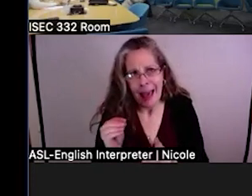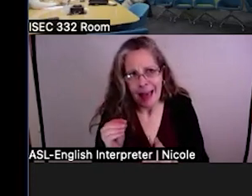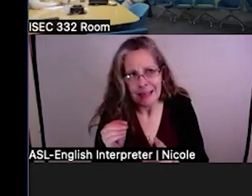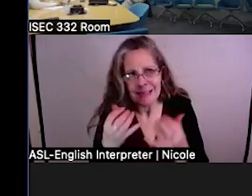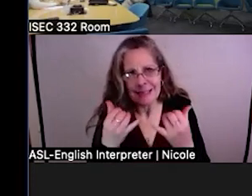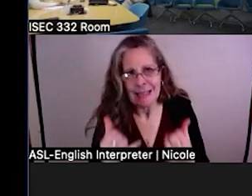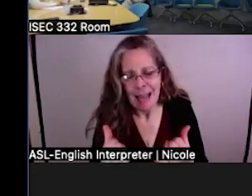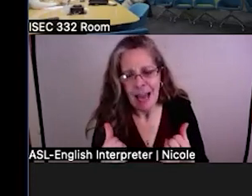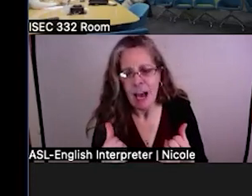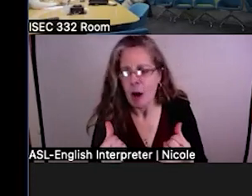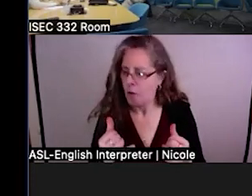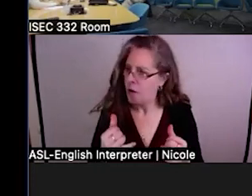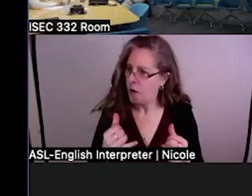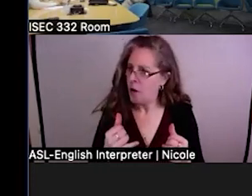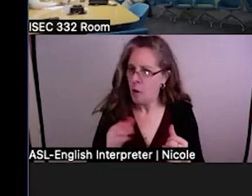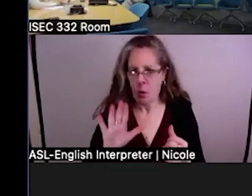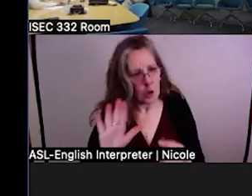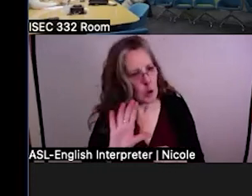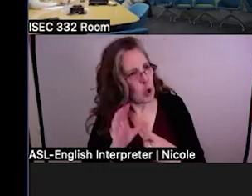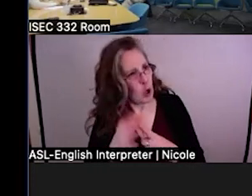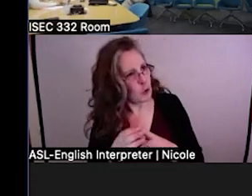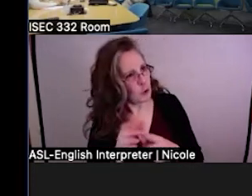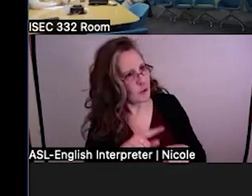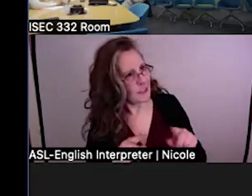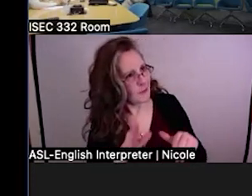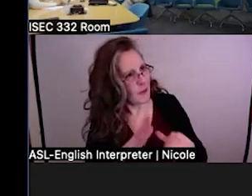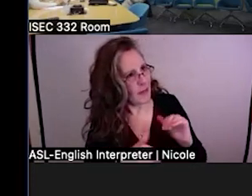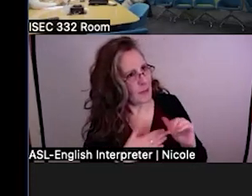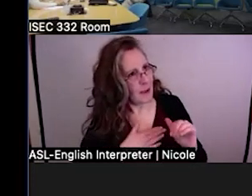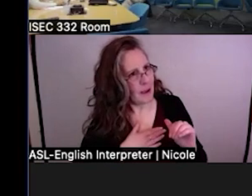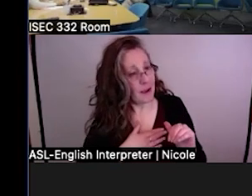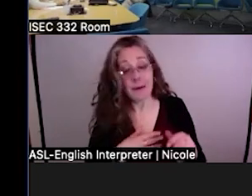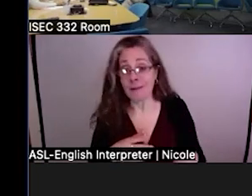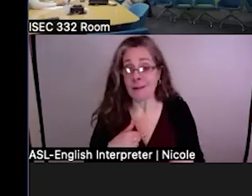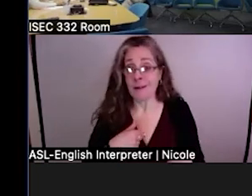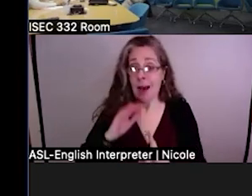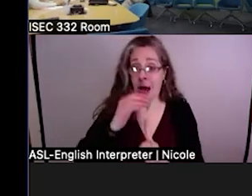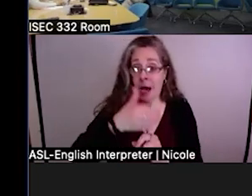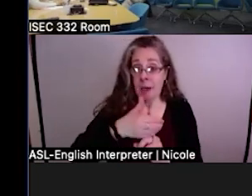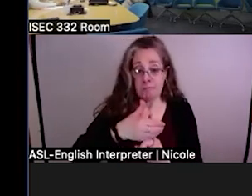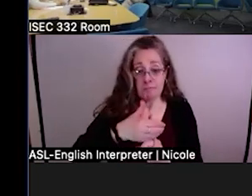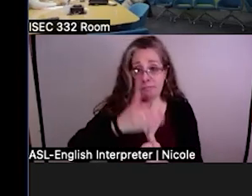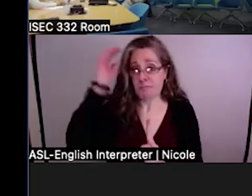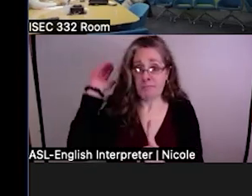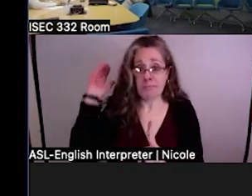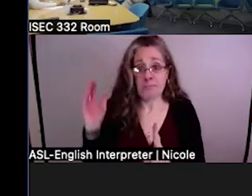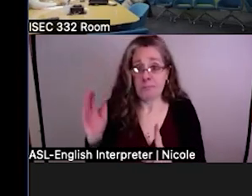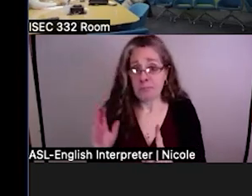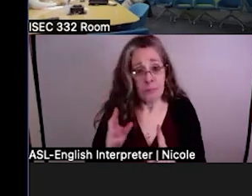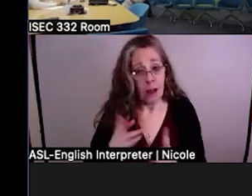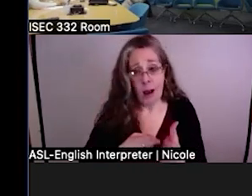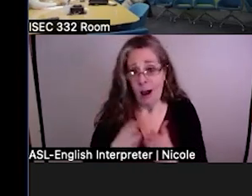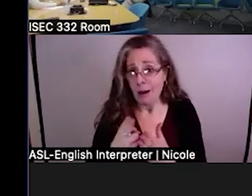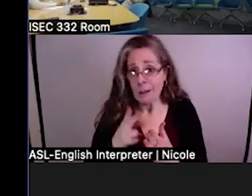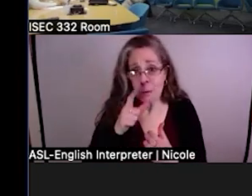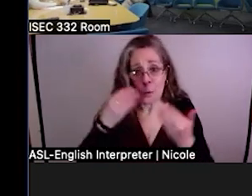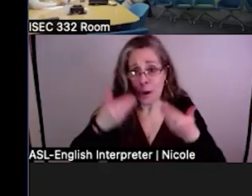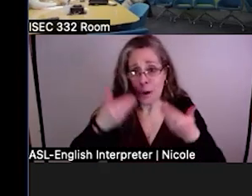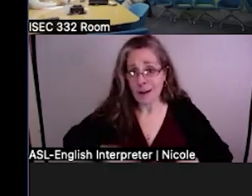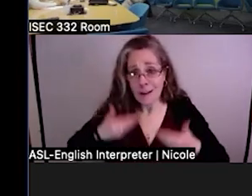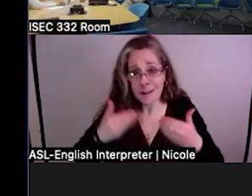culture different than mine? And yes, I'm actually, if I take off my mask and stop pretending I'm neurotypical, I realize that